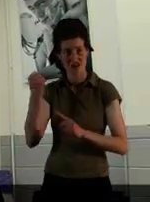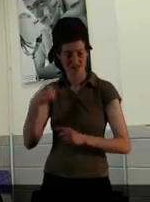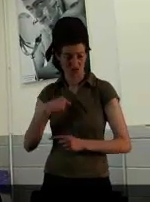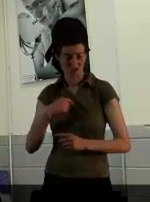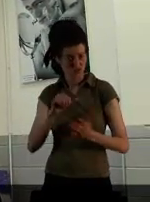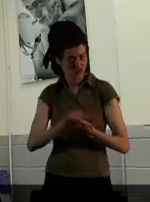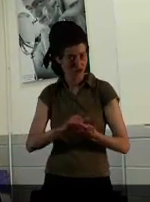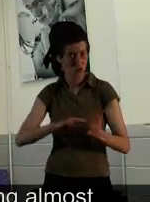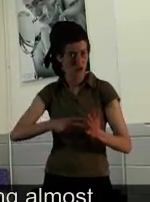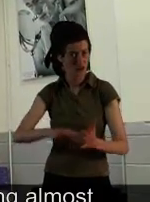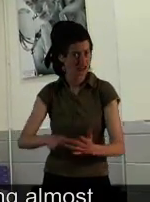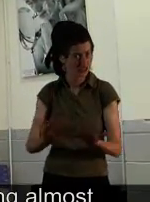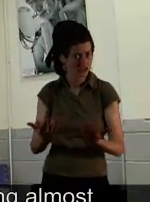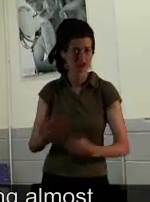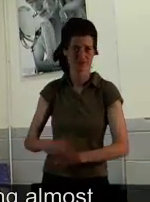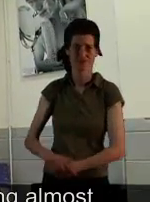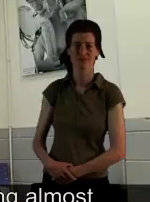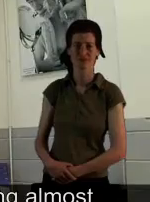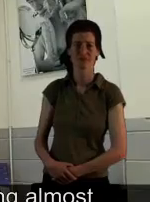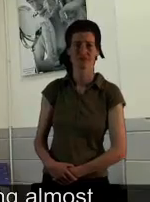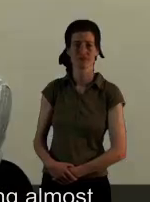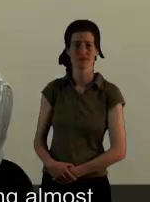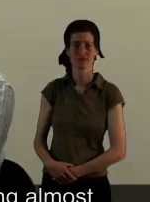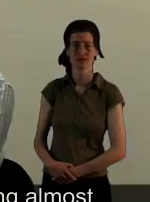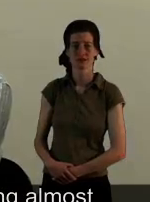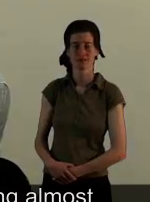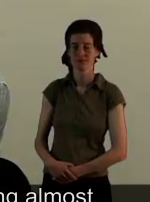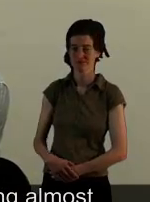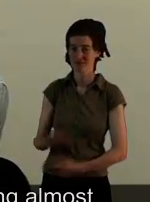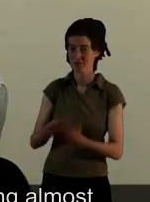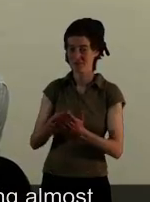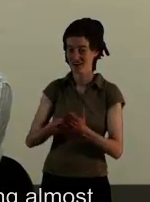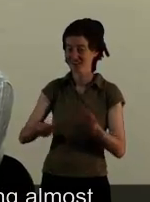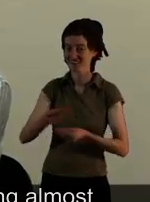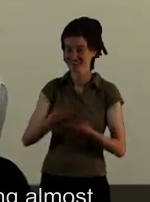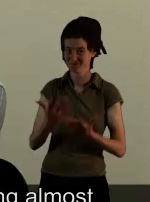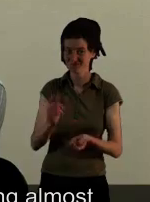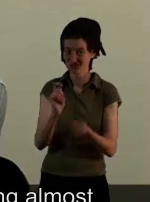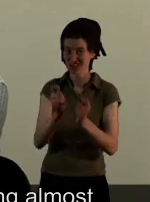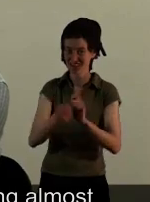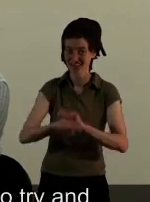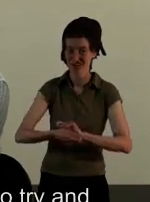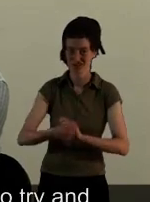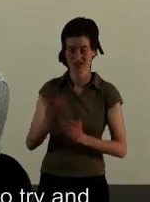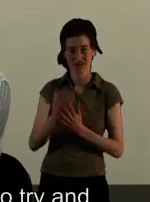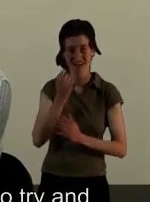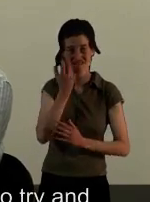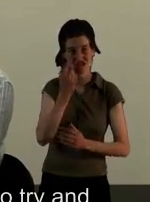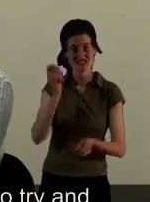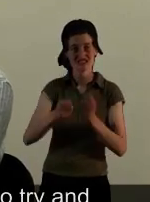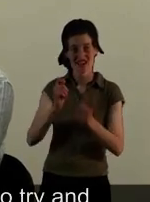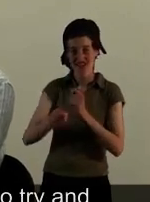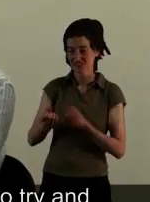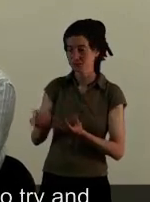you are the right organisation. The landscape is changing. It's changing almost daily at the moment with the spending reviews. Councils